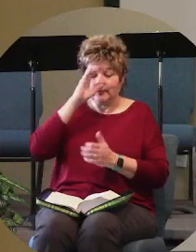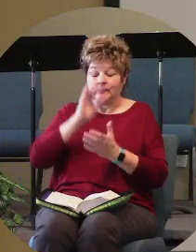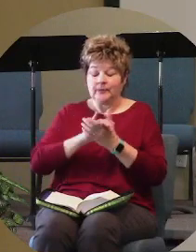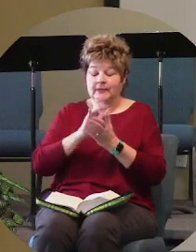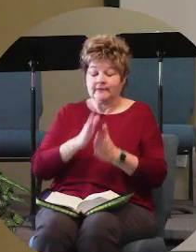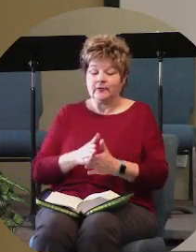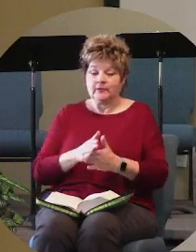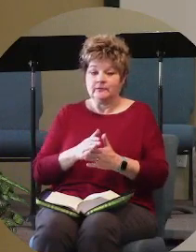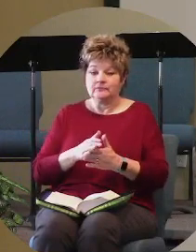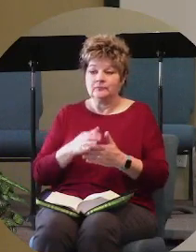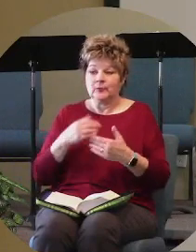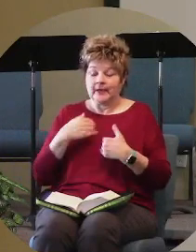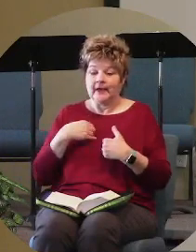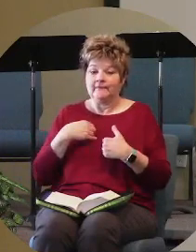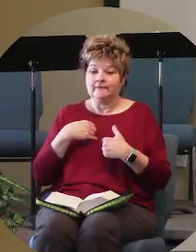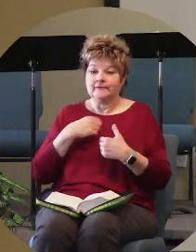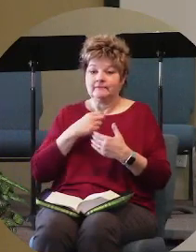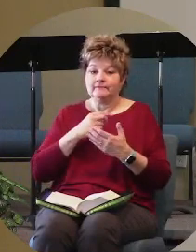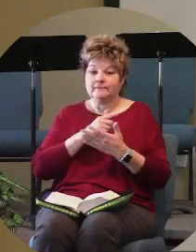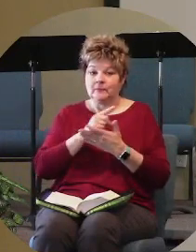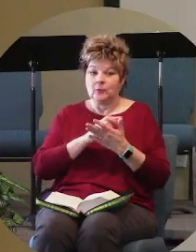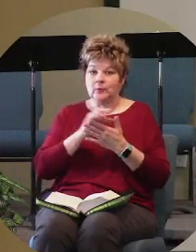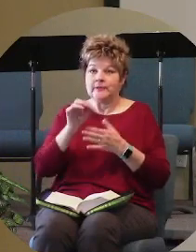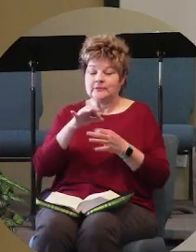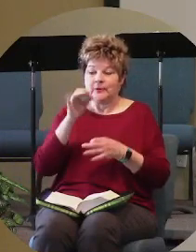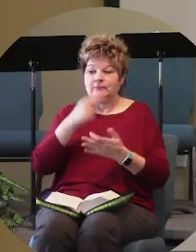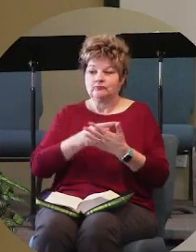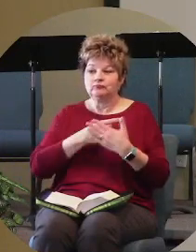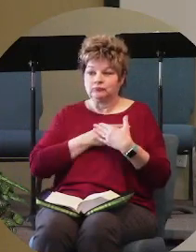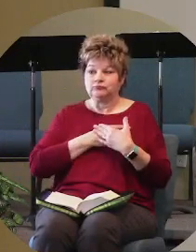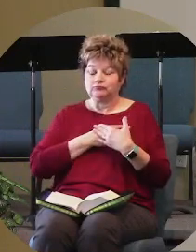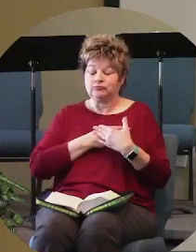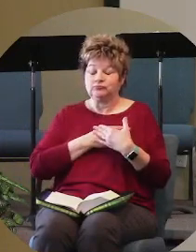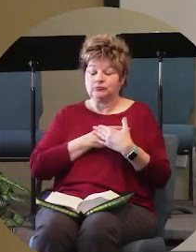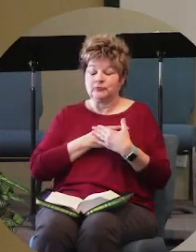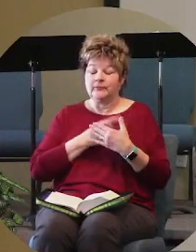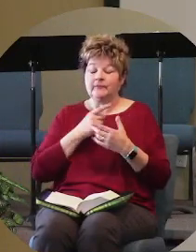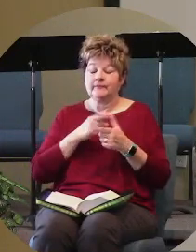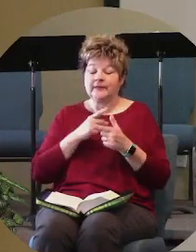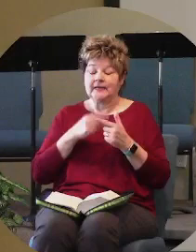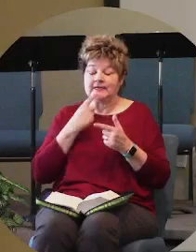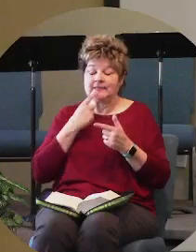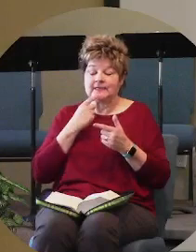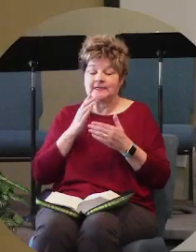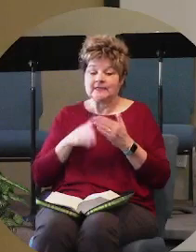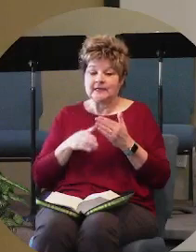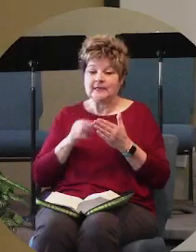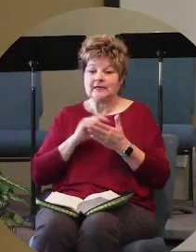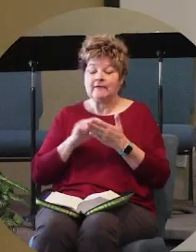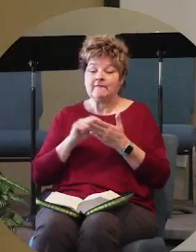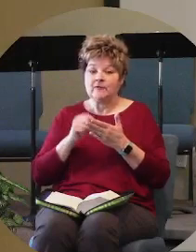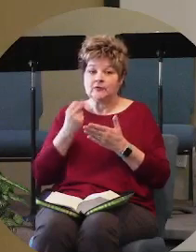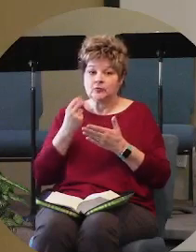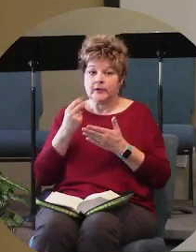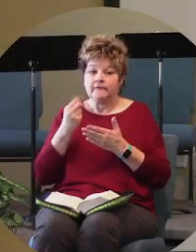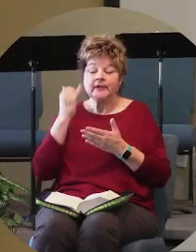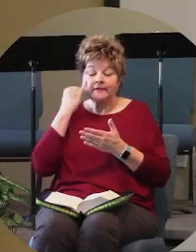And so we have that assurance. But then he says in the end of verse 12, if we deny him, he will deny